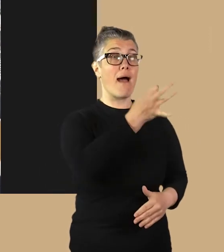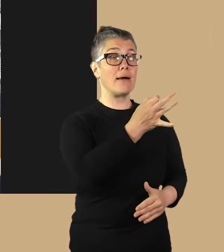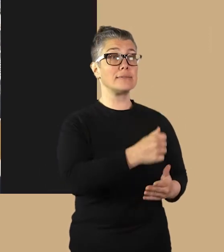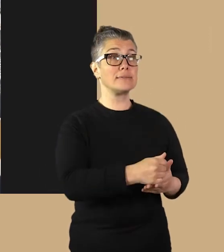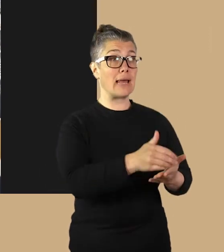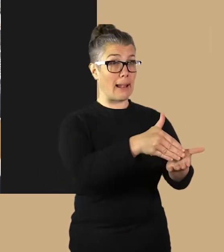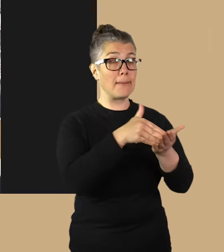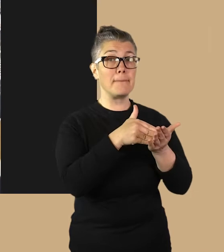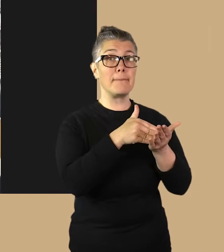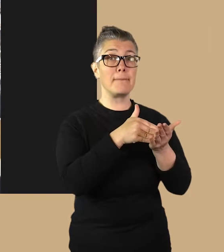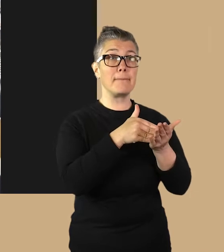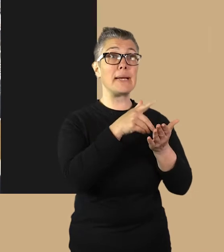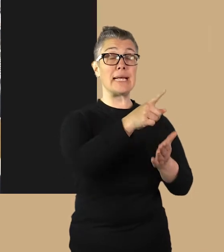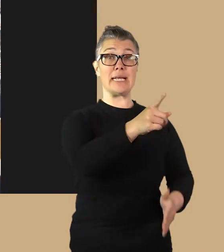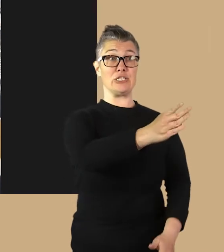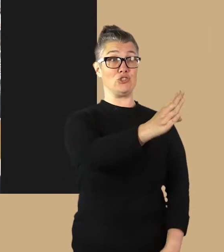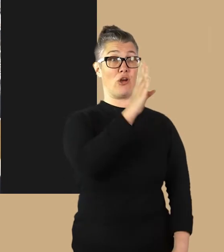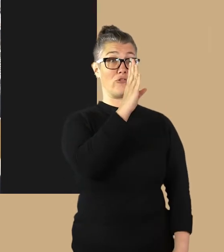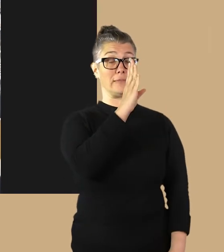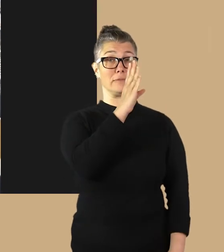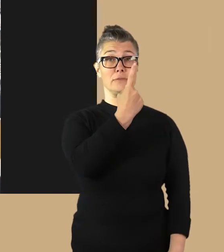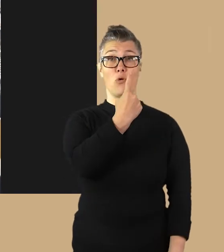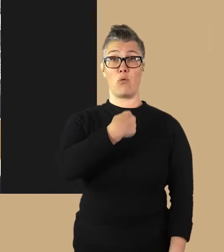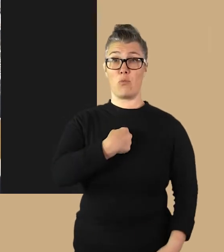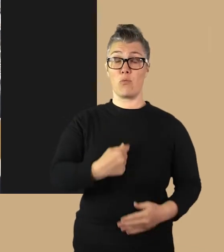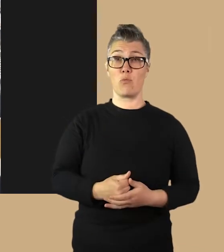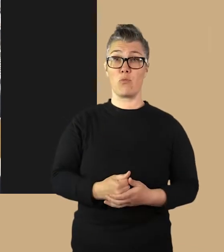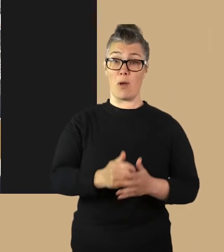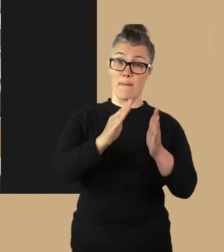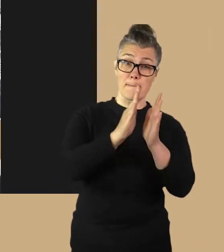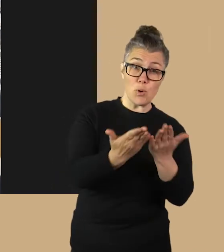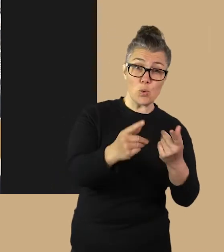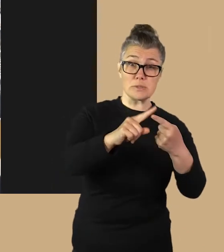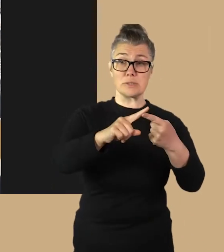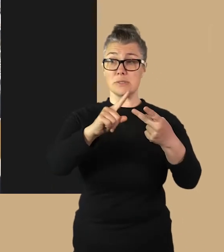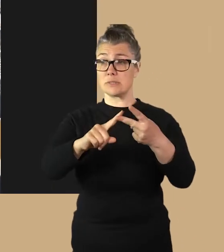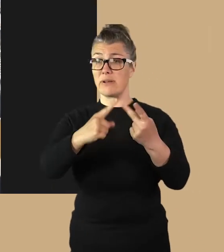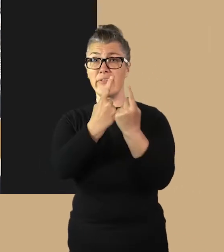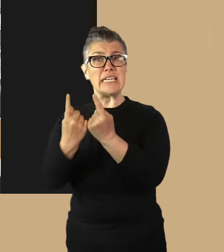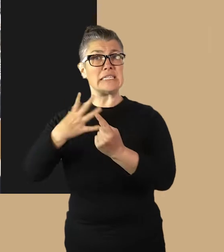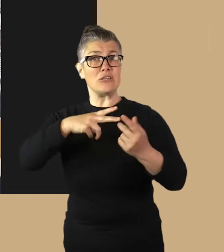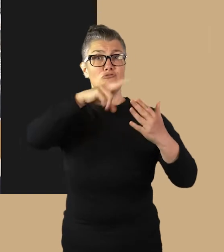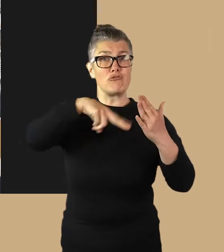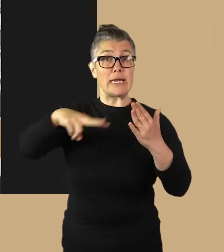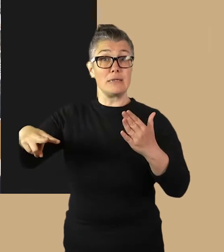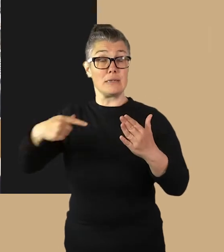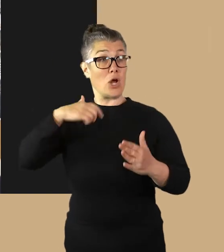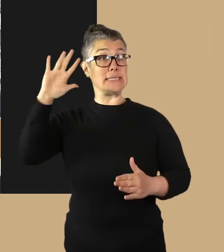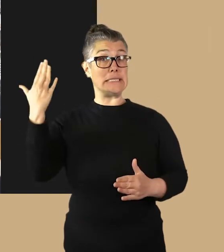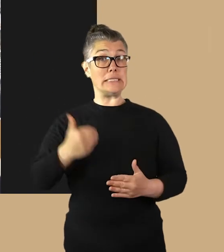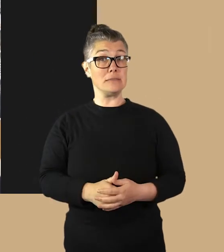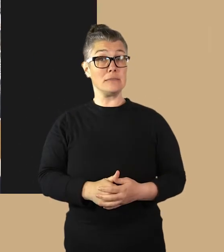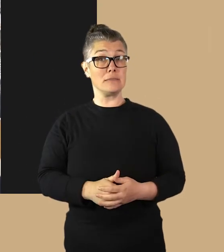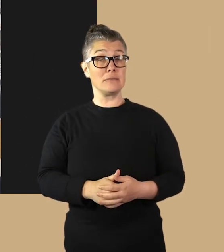asked him for like some help, like he directly recommended, you know, books and such for me to read. And I